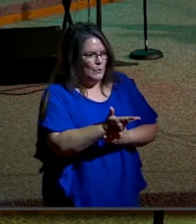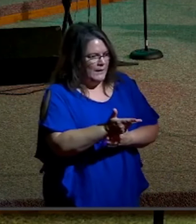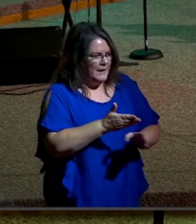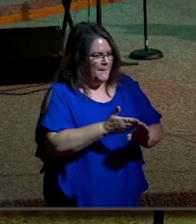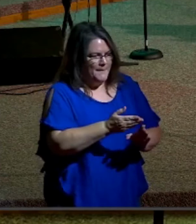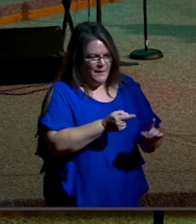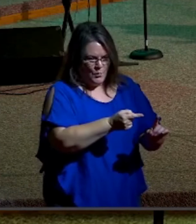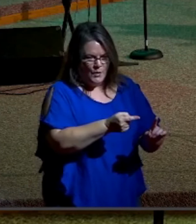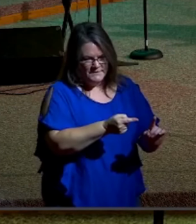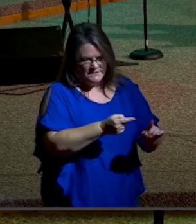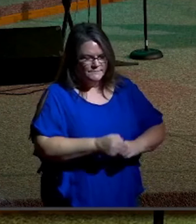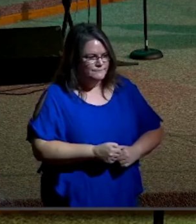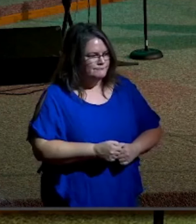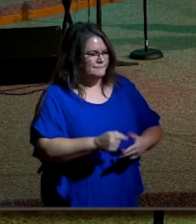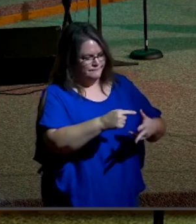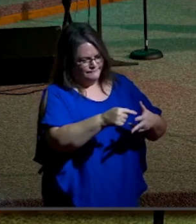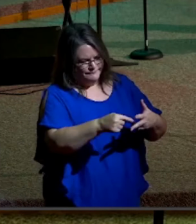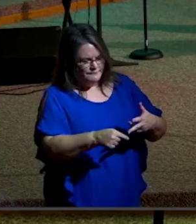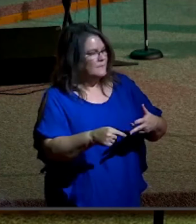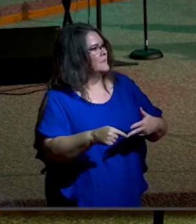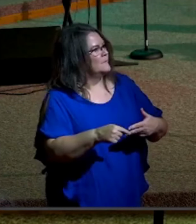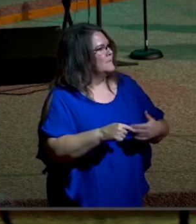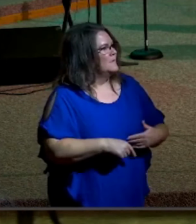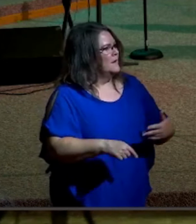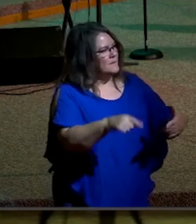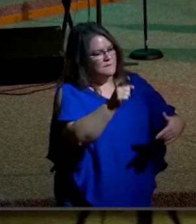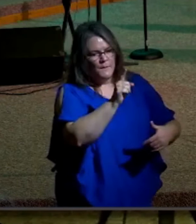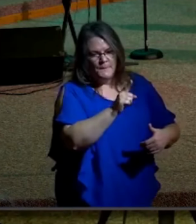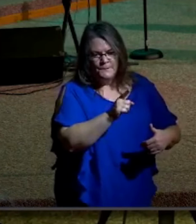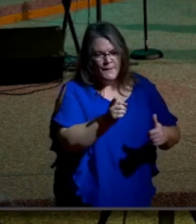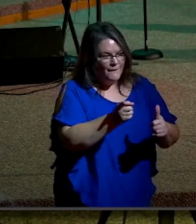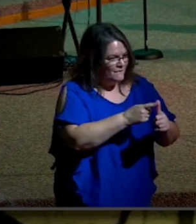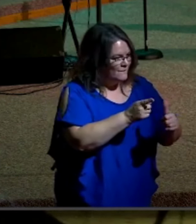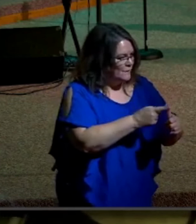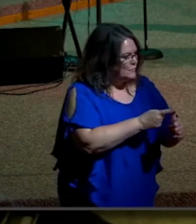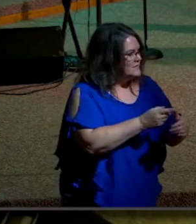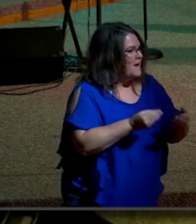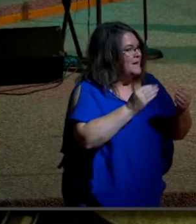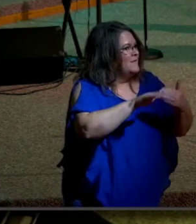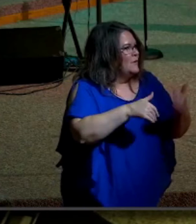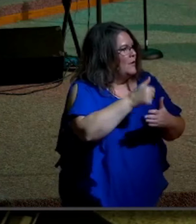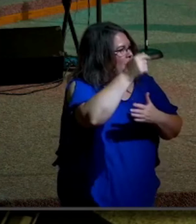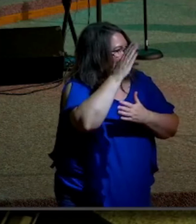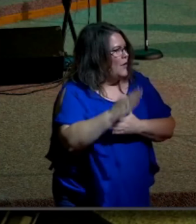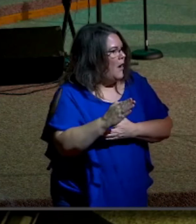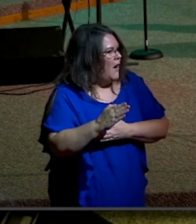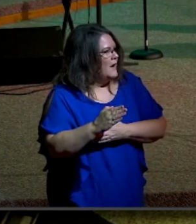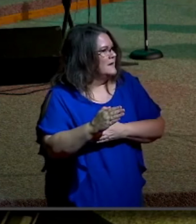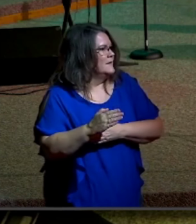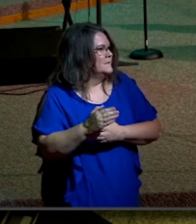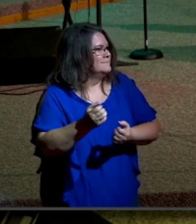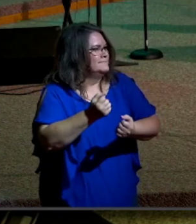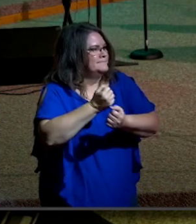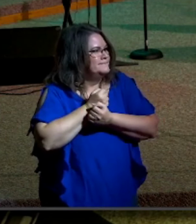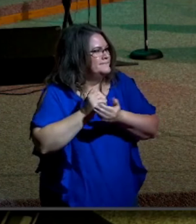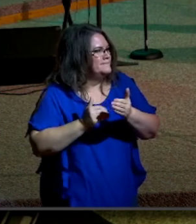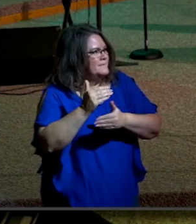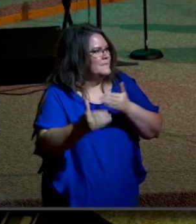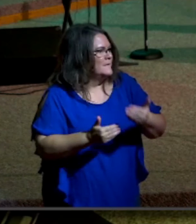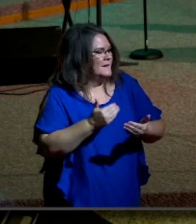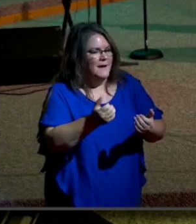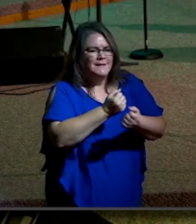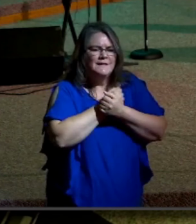main categories. So point number one, and I'm going to give it to you all at the front. God is generous and loves to